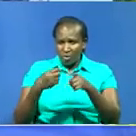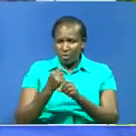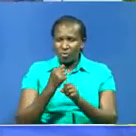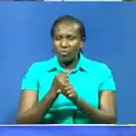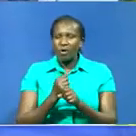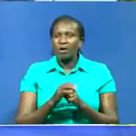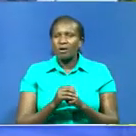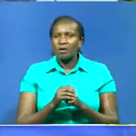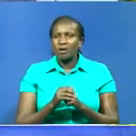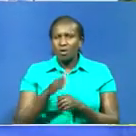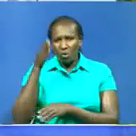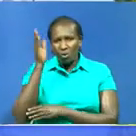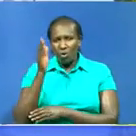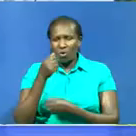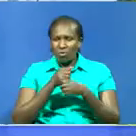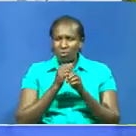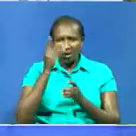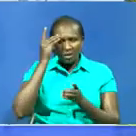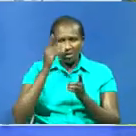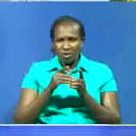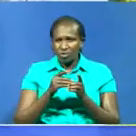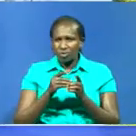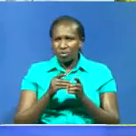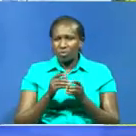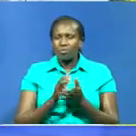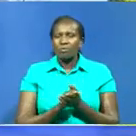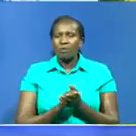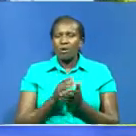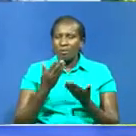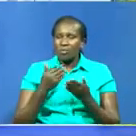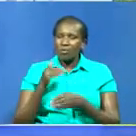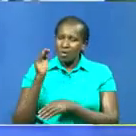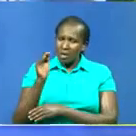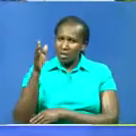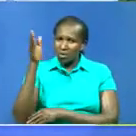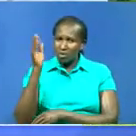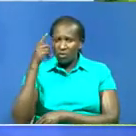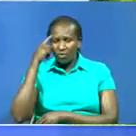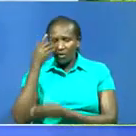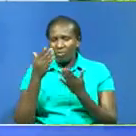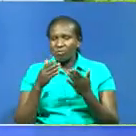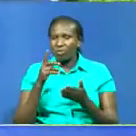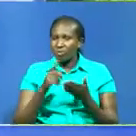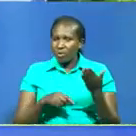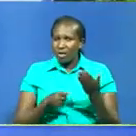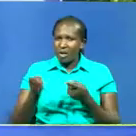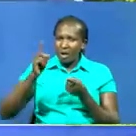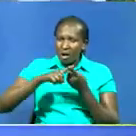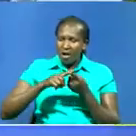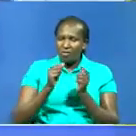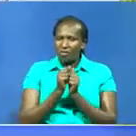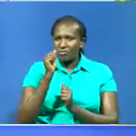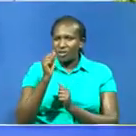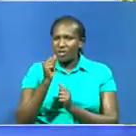hajamaliza. It's God who makes those decisions, not us. We may plead and we may ask God, and he may think like Hezekiah, anaongezewa 15 years, but